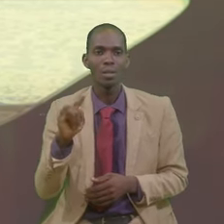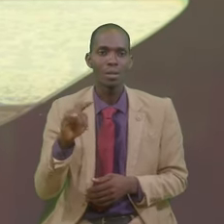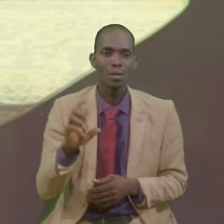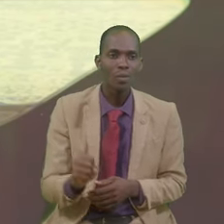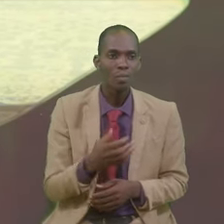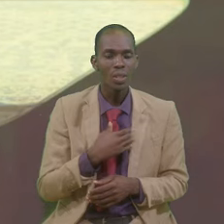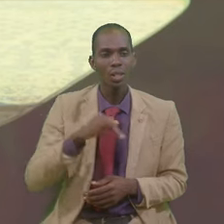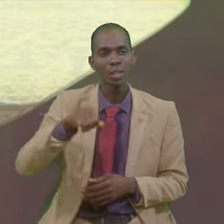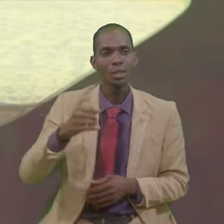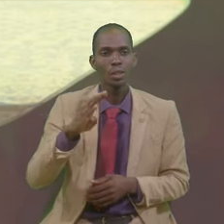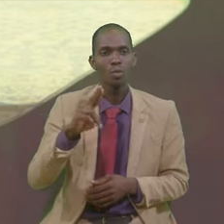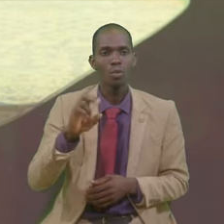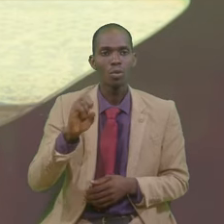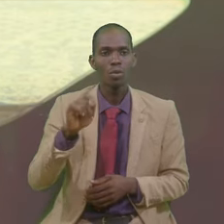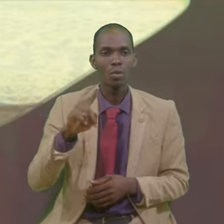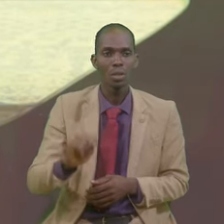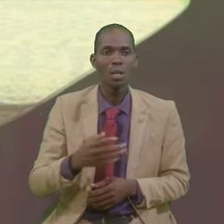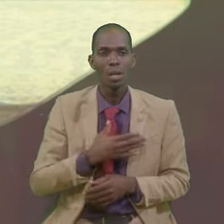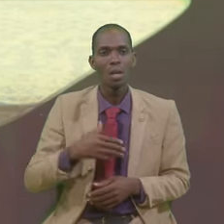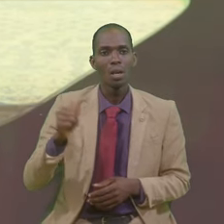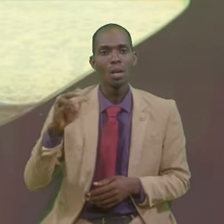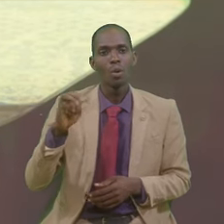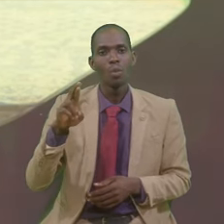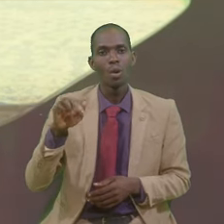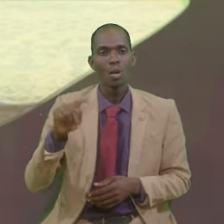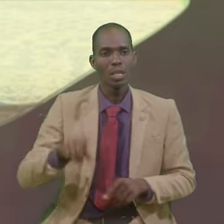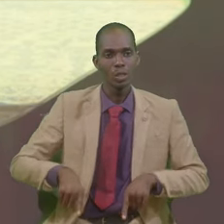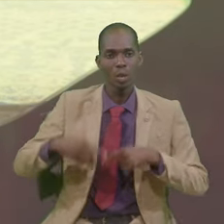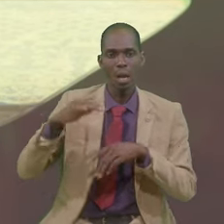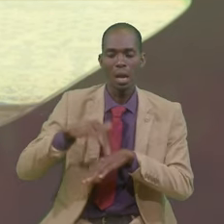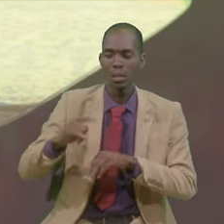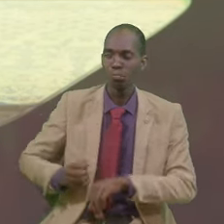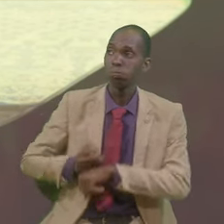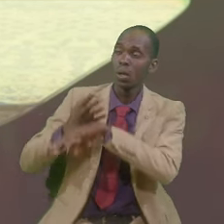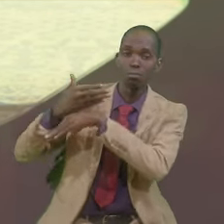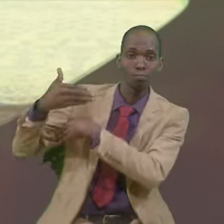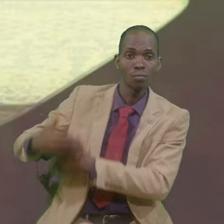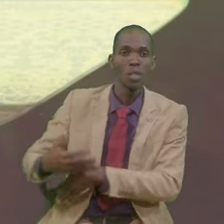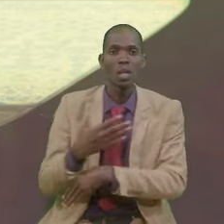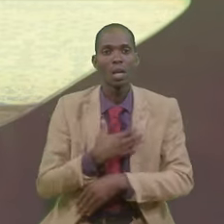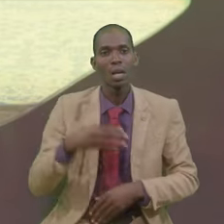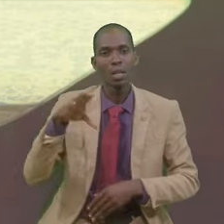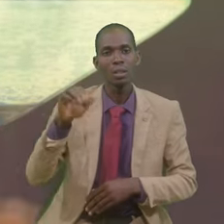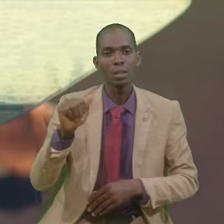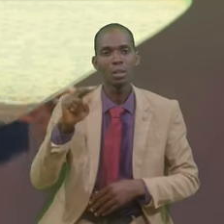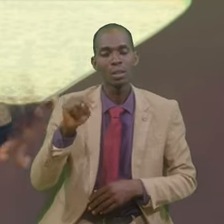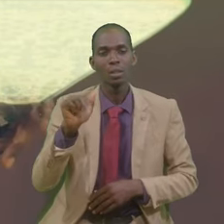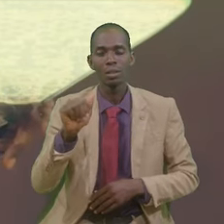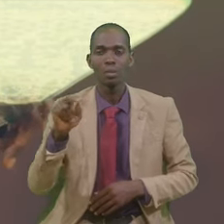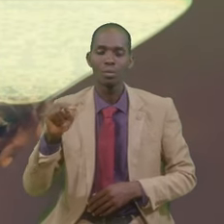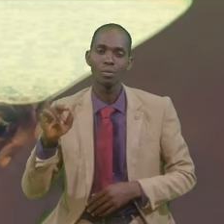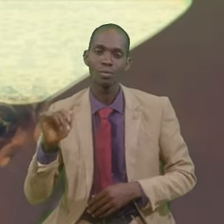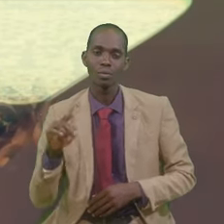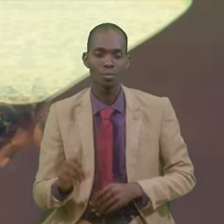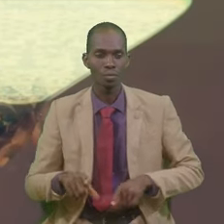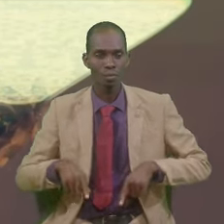in the mountains. And the Canaanites dwell by the sea and by the coast of Jordan. And Caleb stilled the